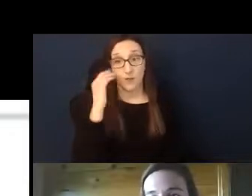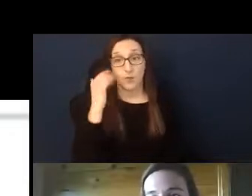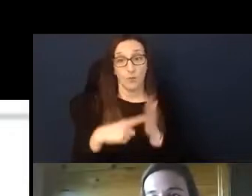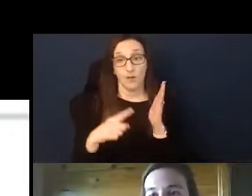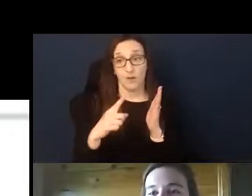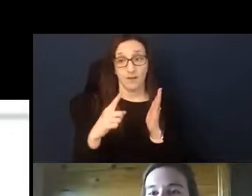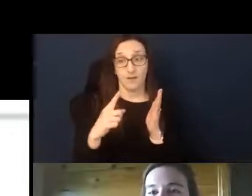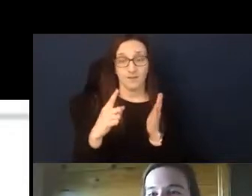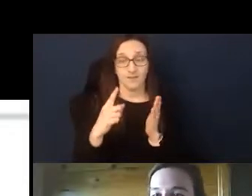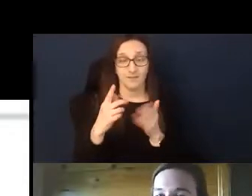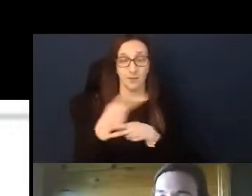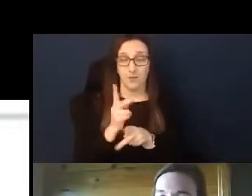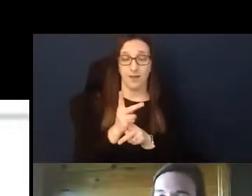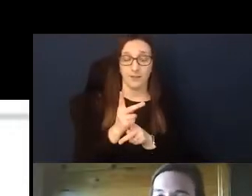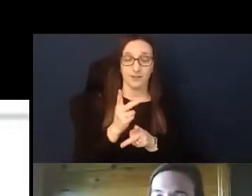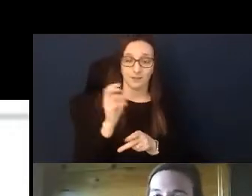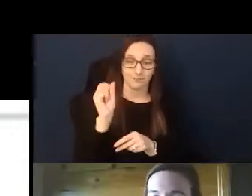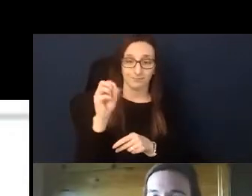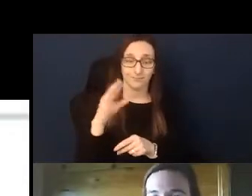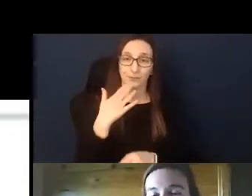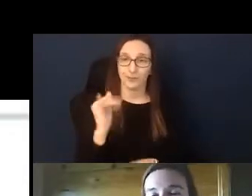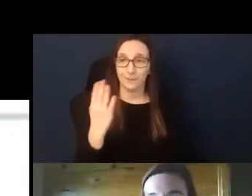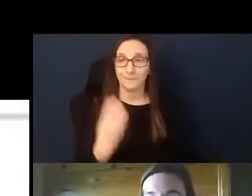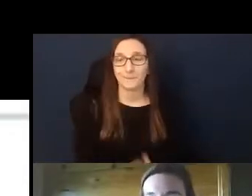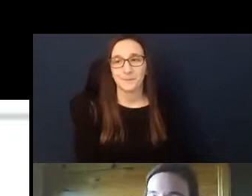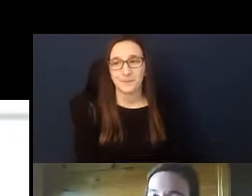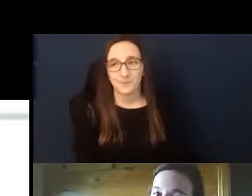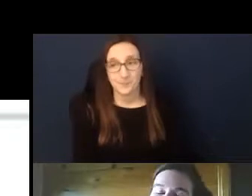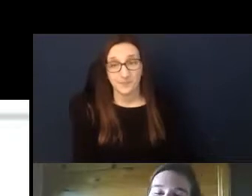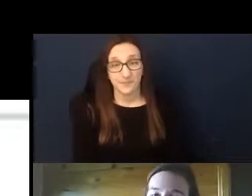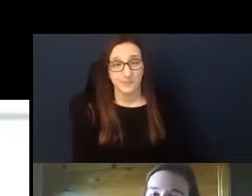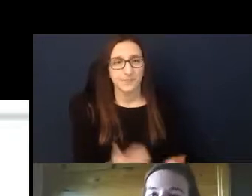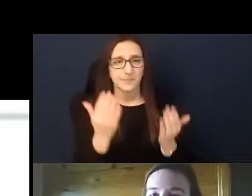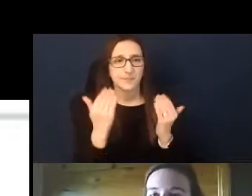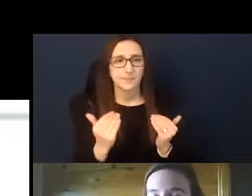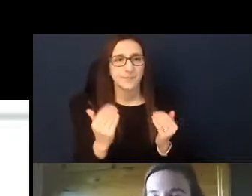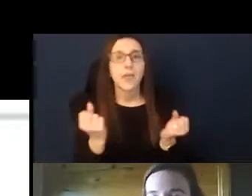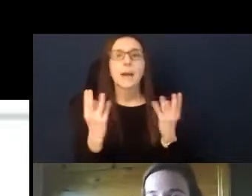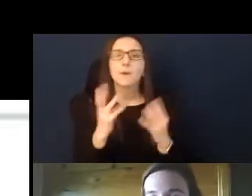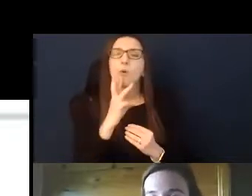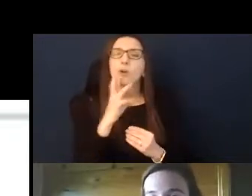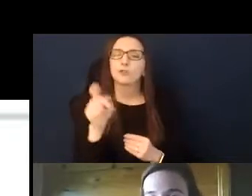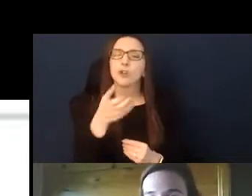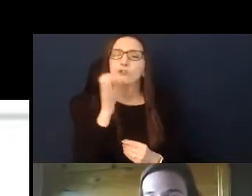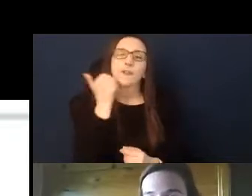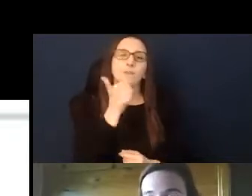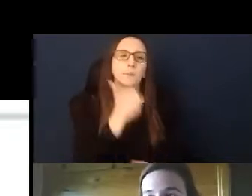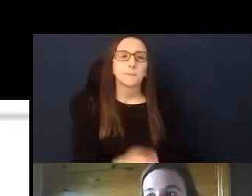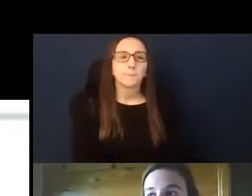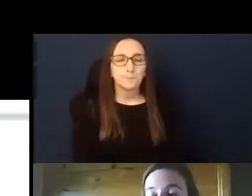together in 2 seconds was pretty good. Okay, how much water should I drink a day?